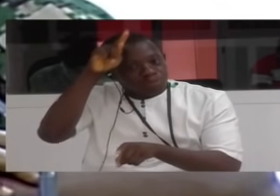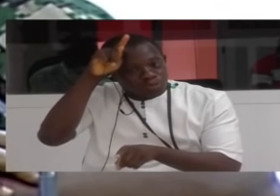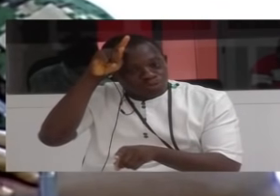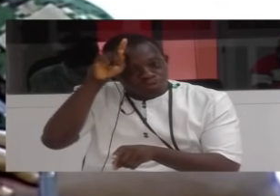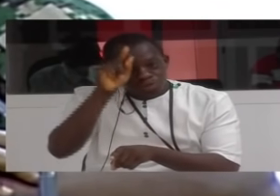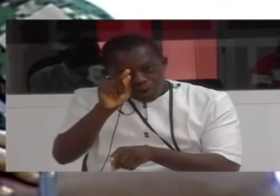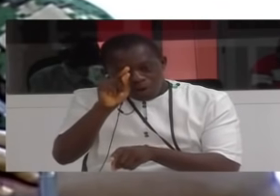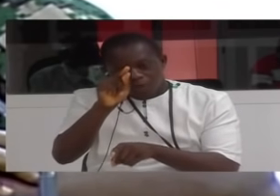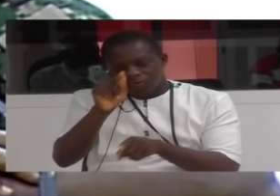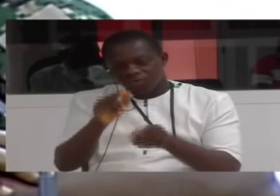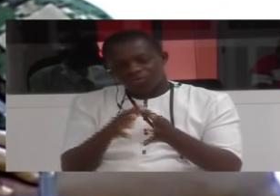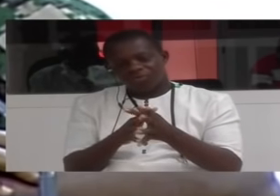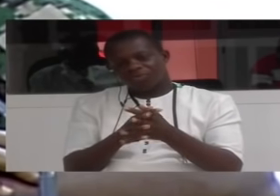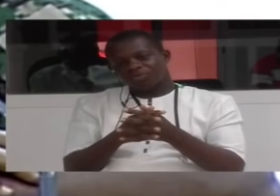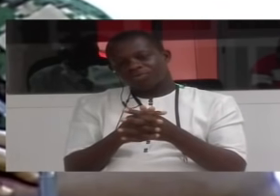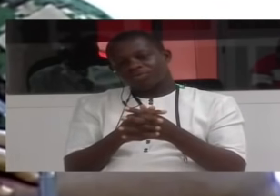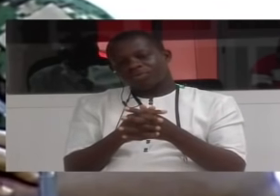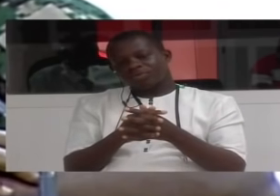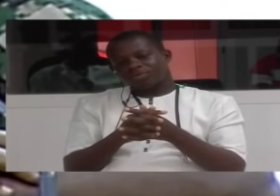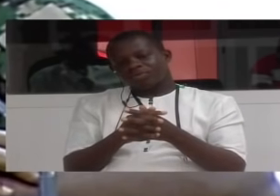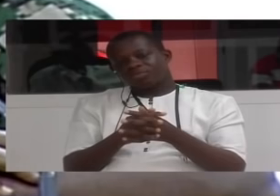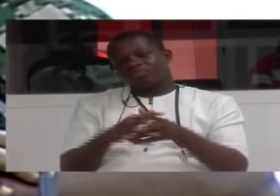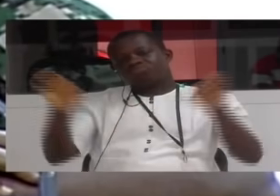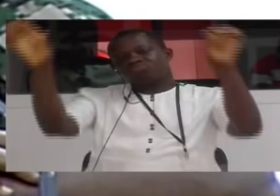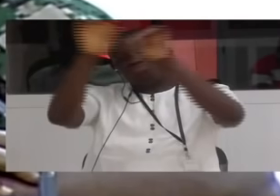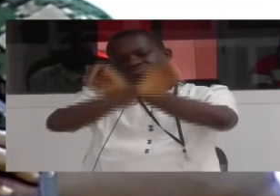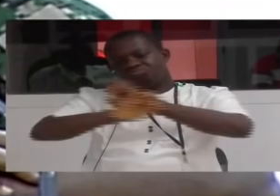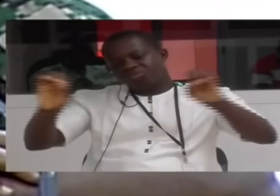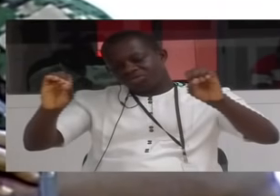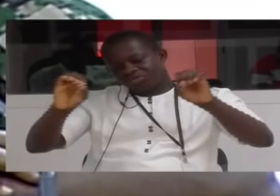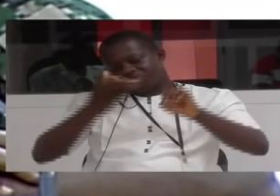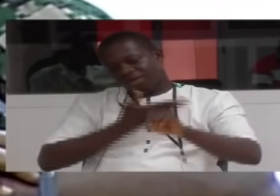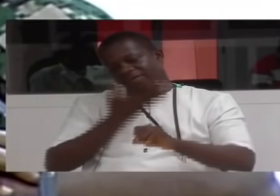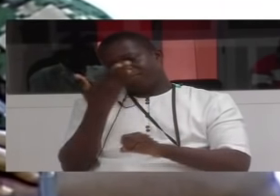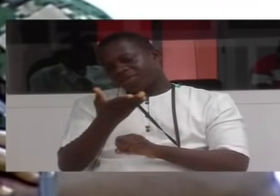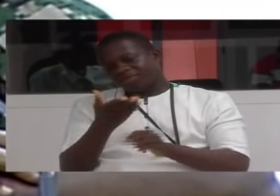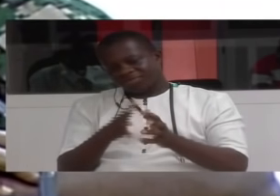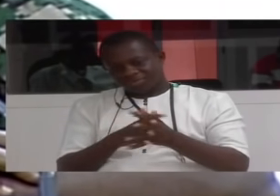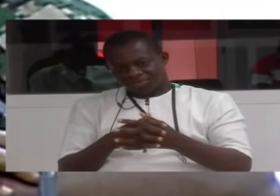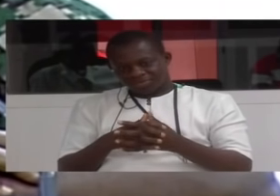said to me, not even one dry butut. Amuñ ko ci. We did not get from that.